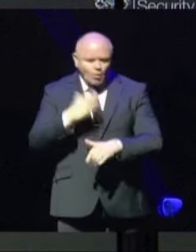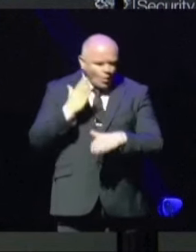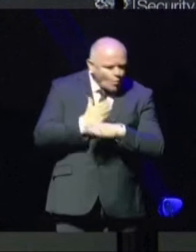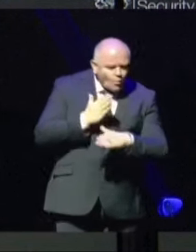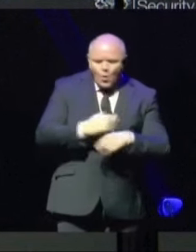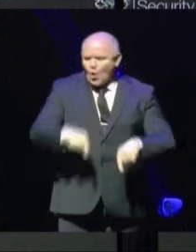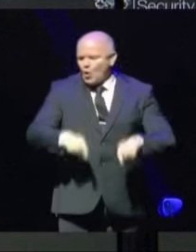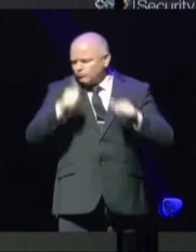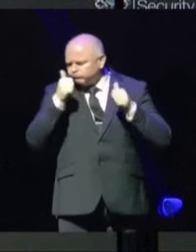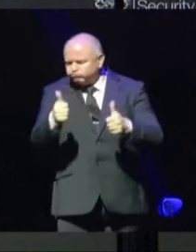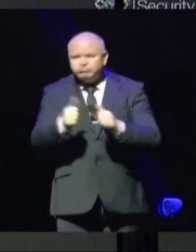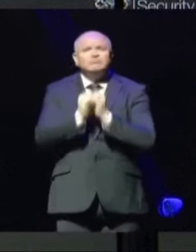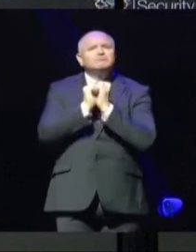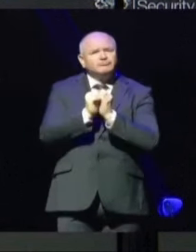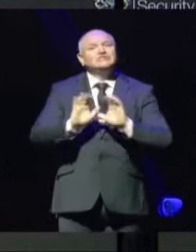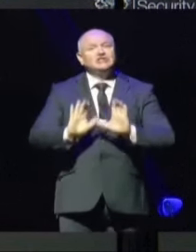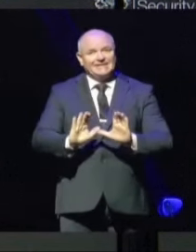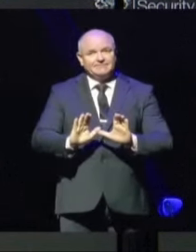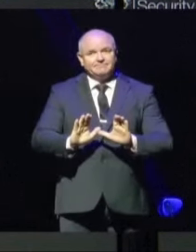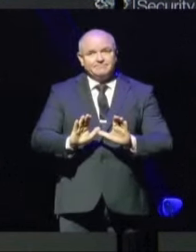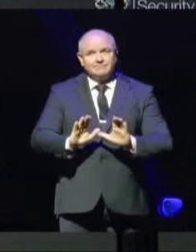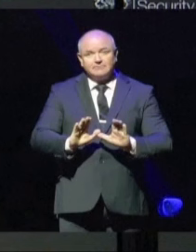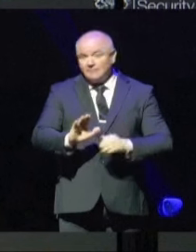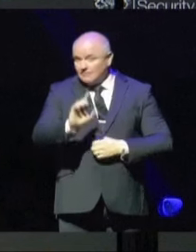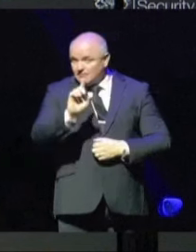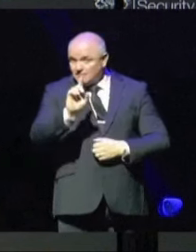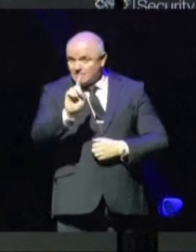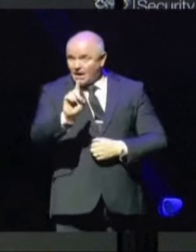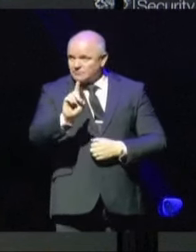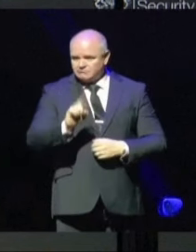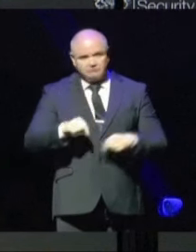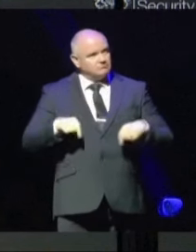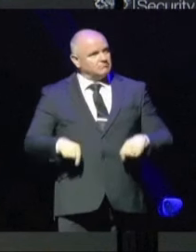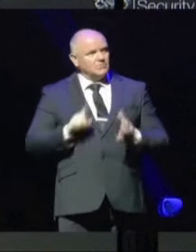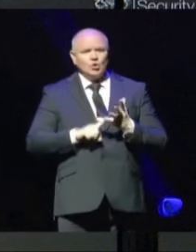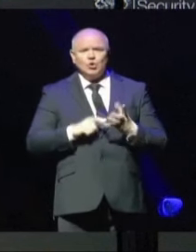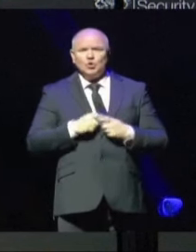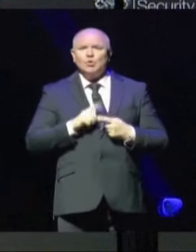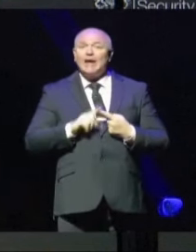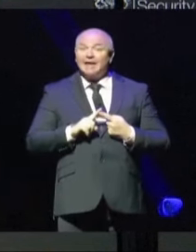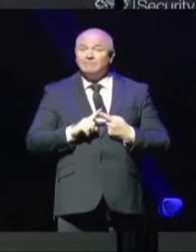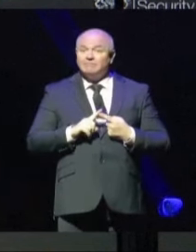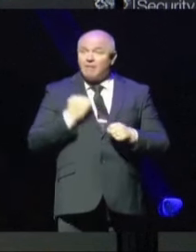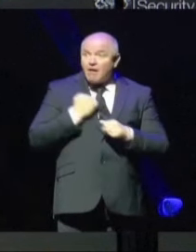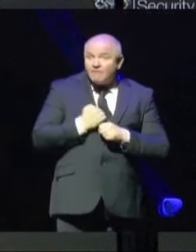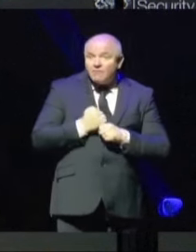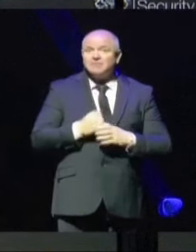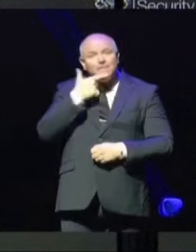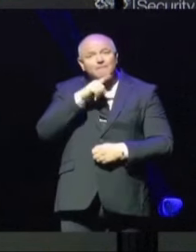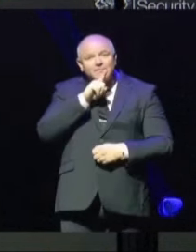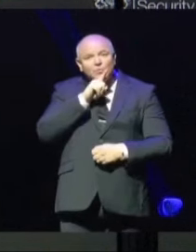But recent events remind us that our country and democratic institutions remain of interest to the Chinese